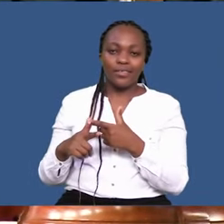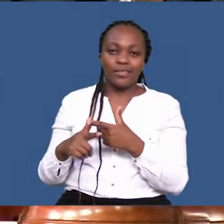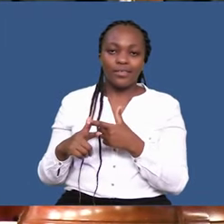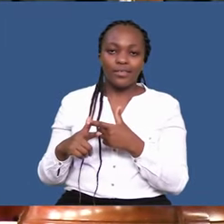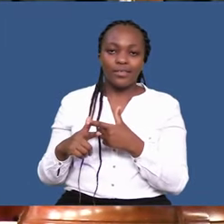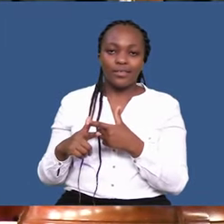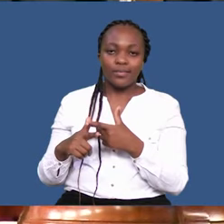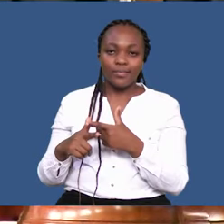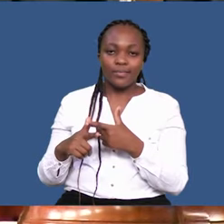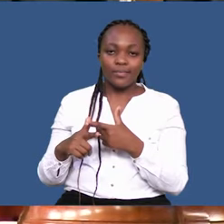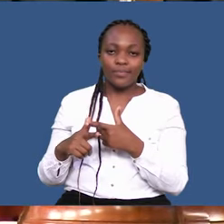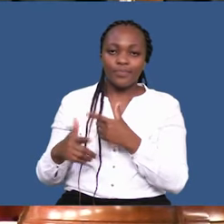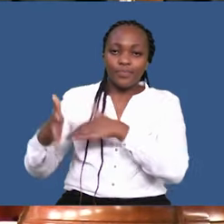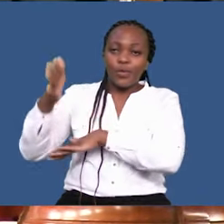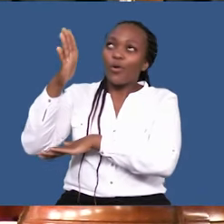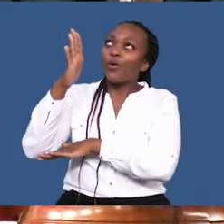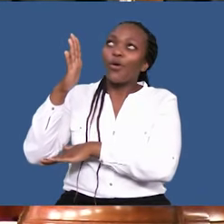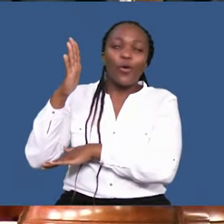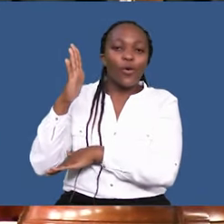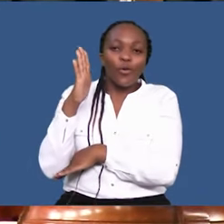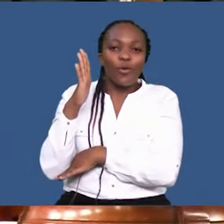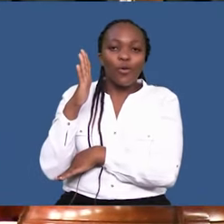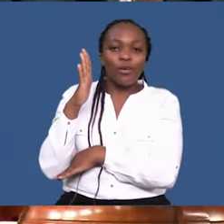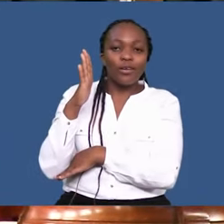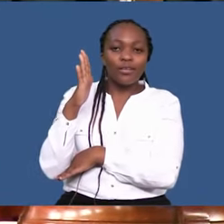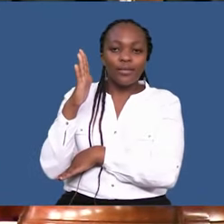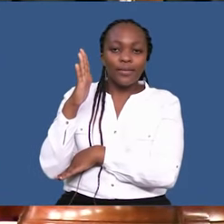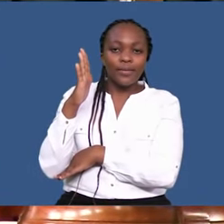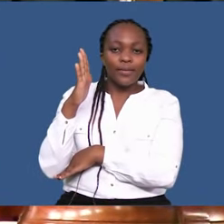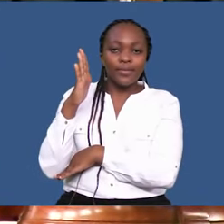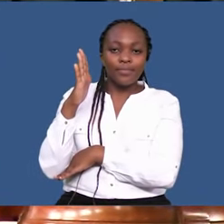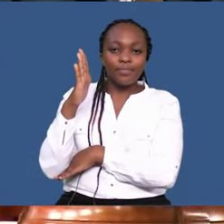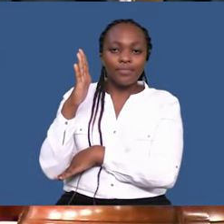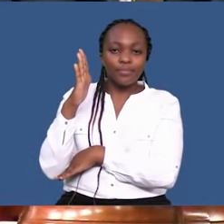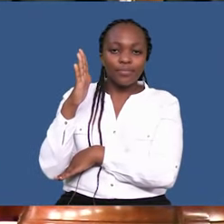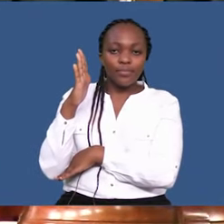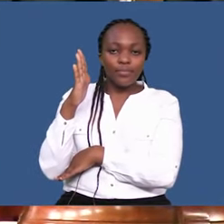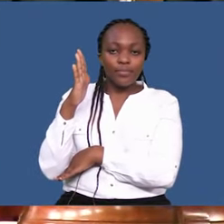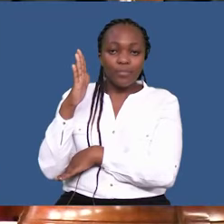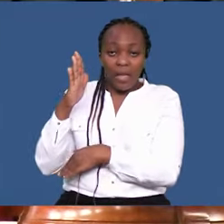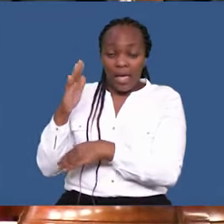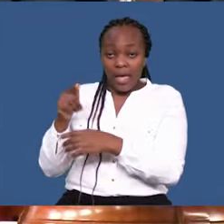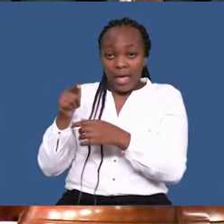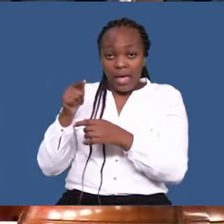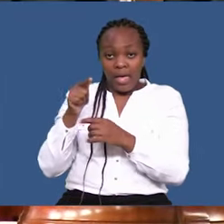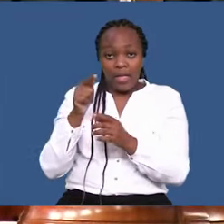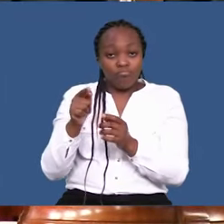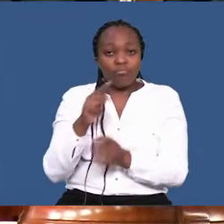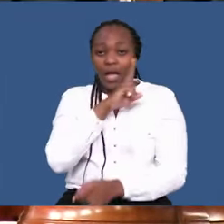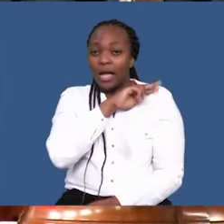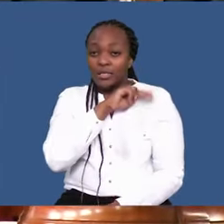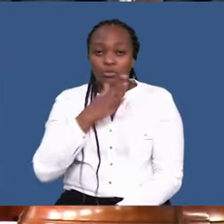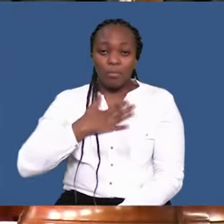it as unto the Lord. Our nature will have changed, our attitude will have changed,